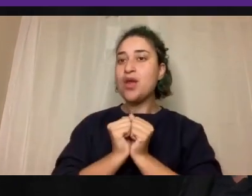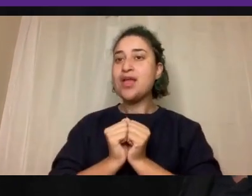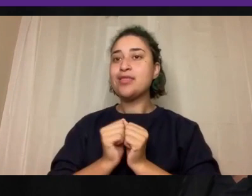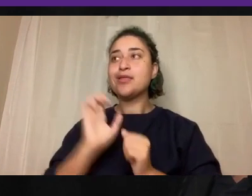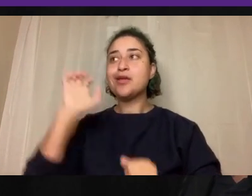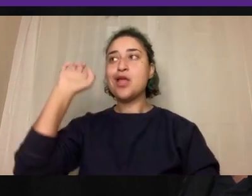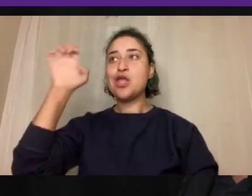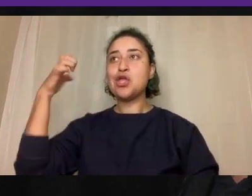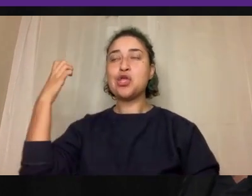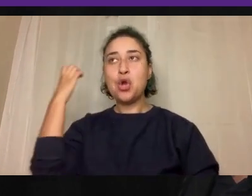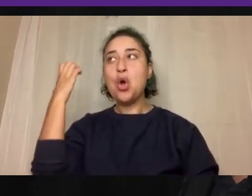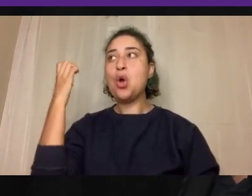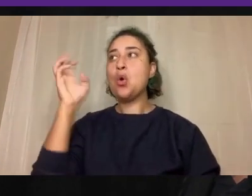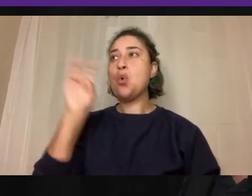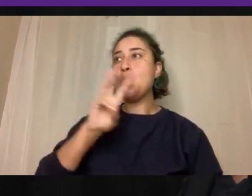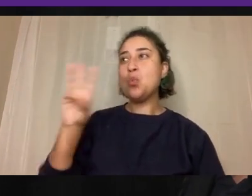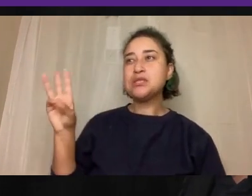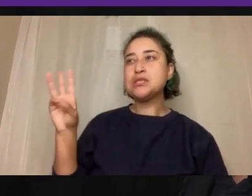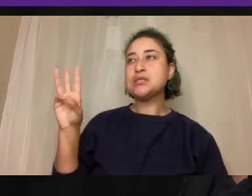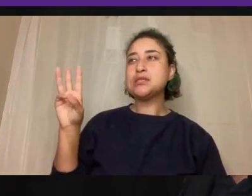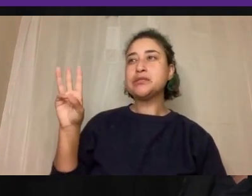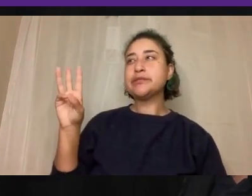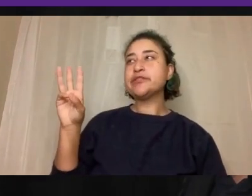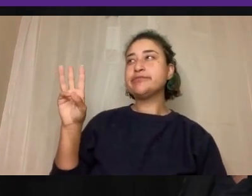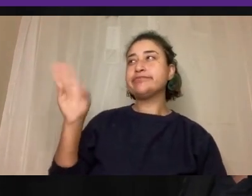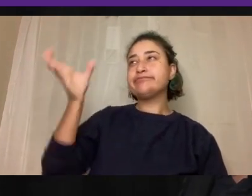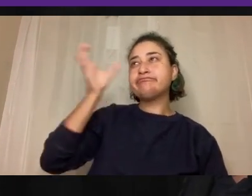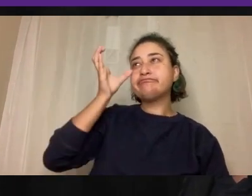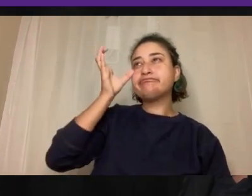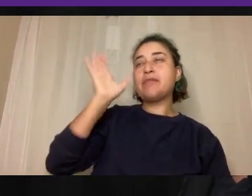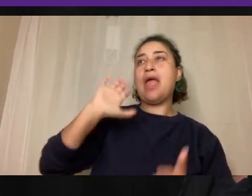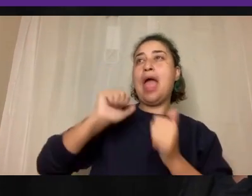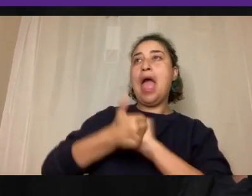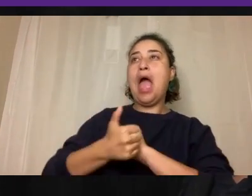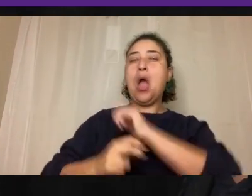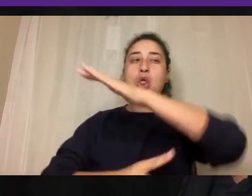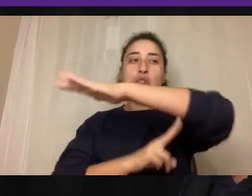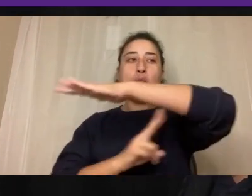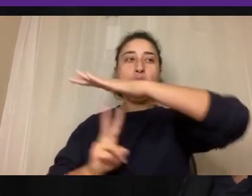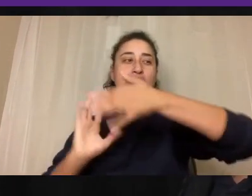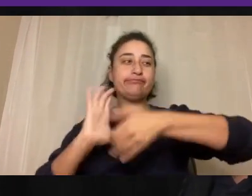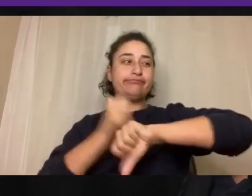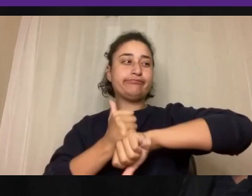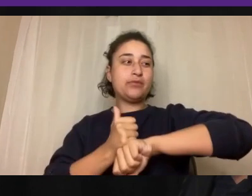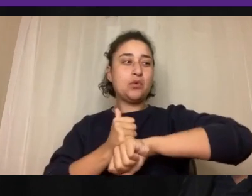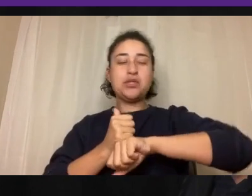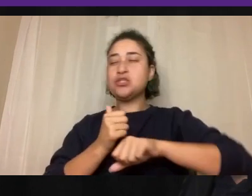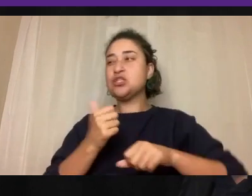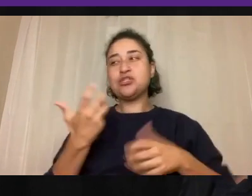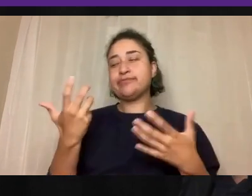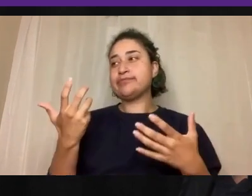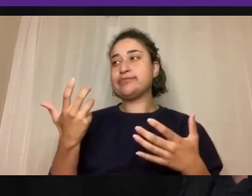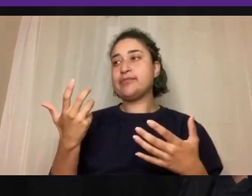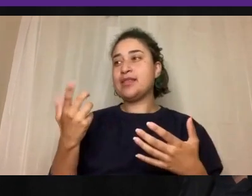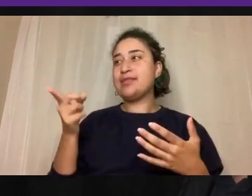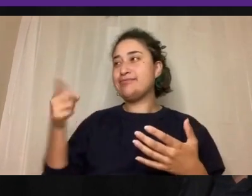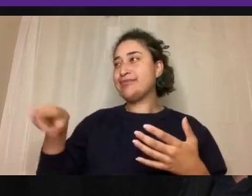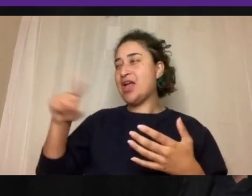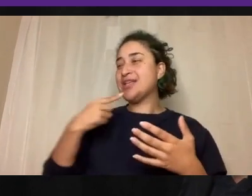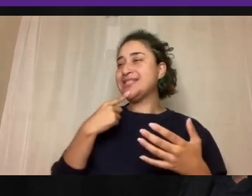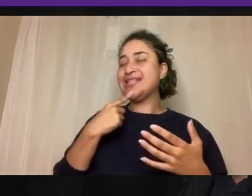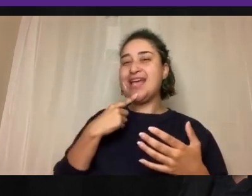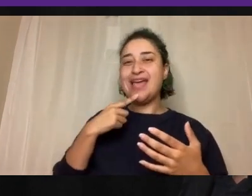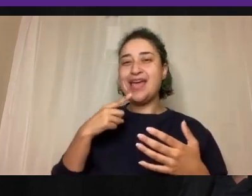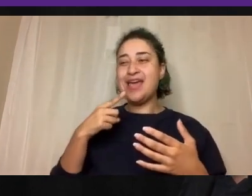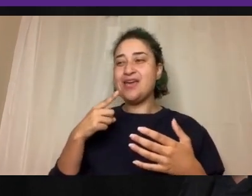Euro-Western hypotheses of how this bridge came to be, which is that there was, it was an underground